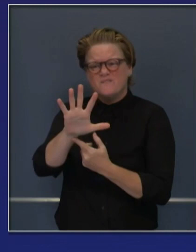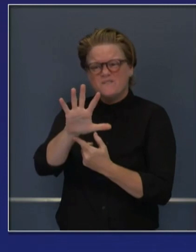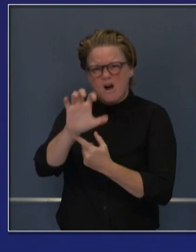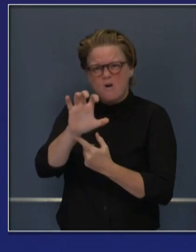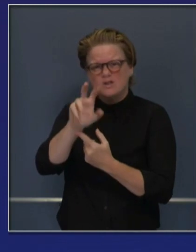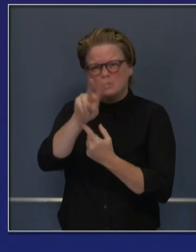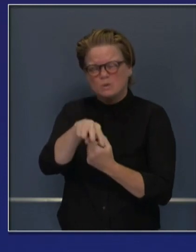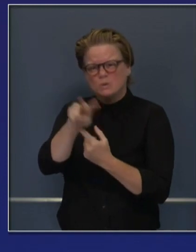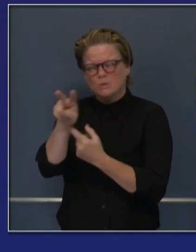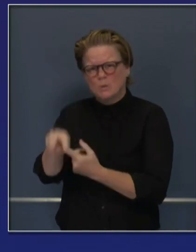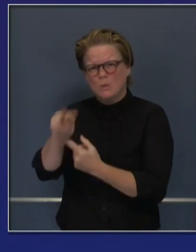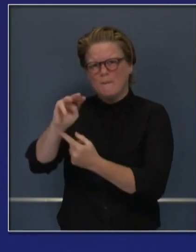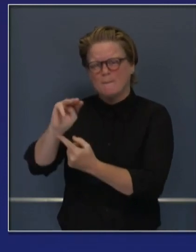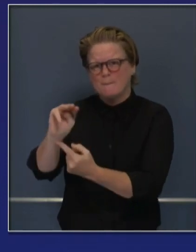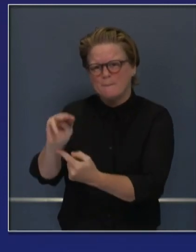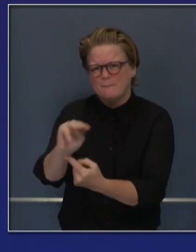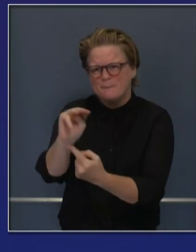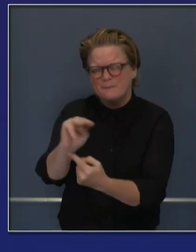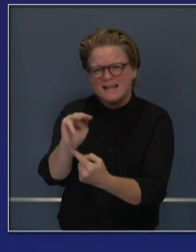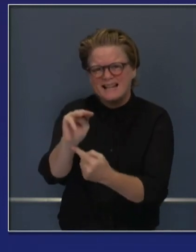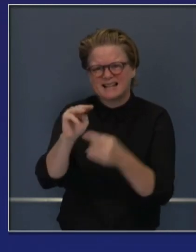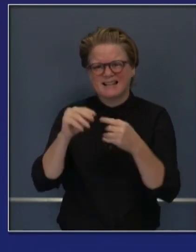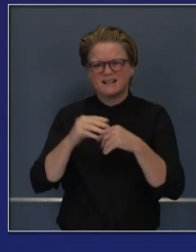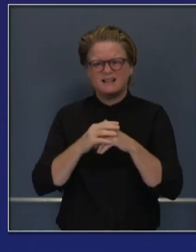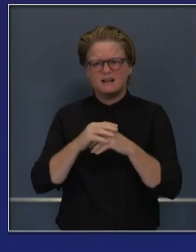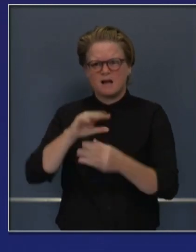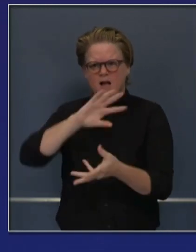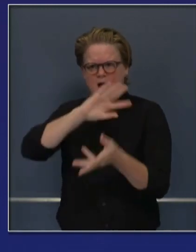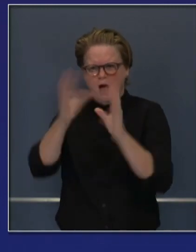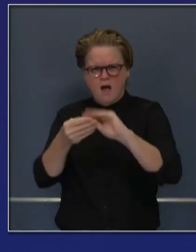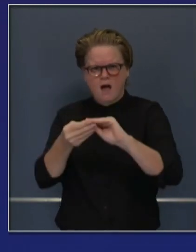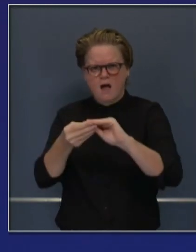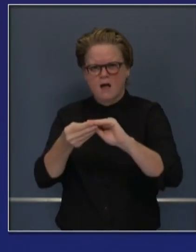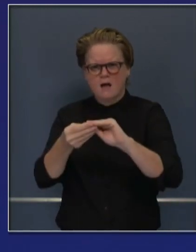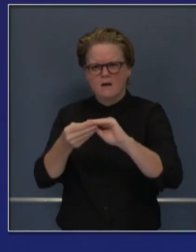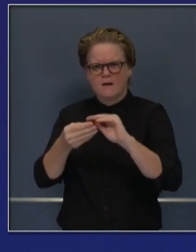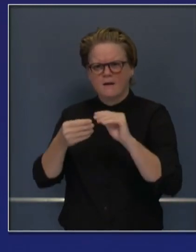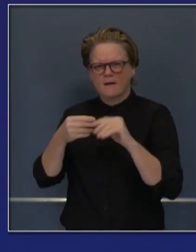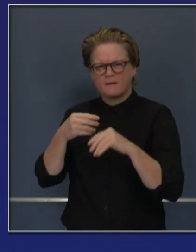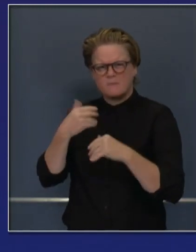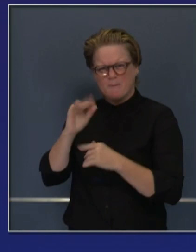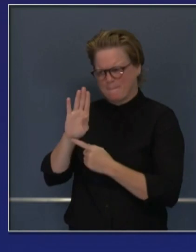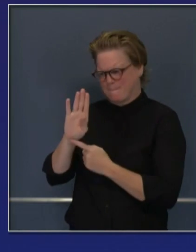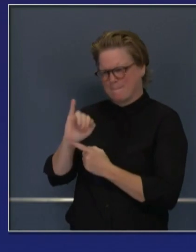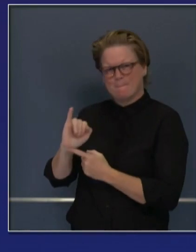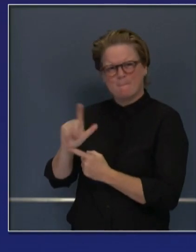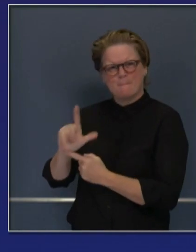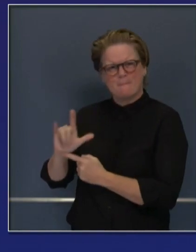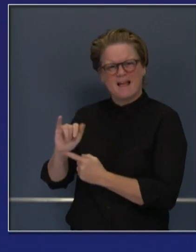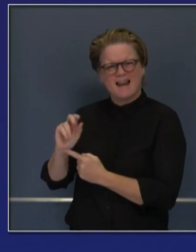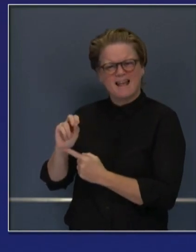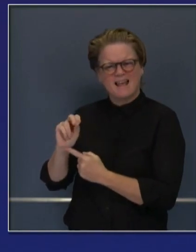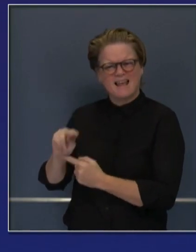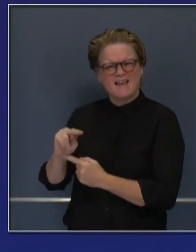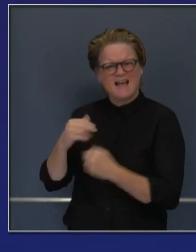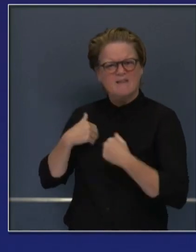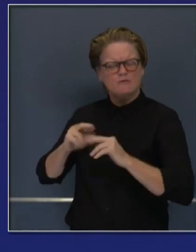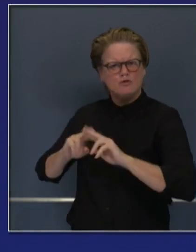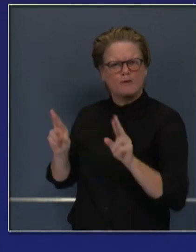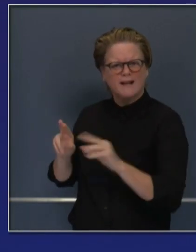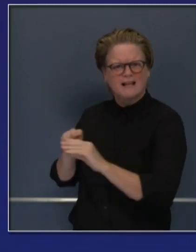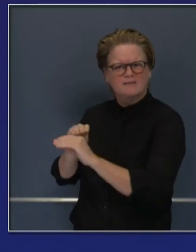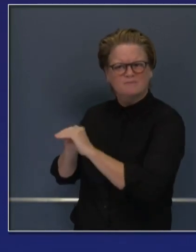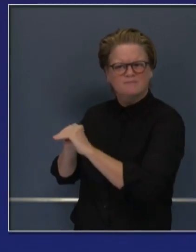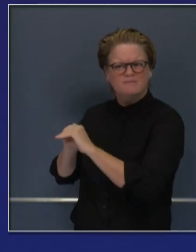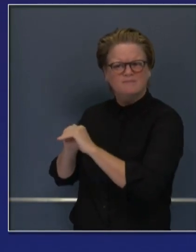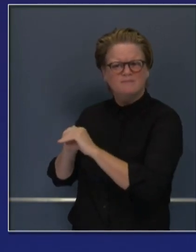522 million masks total, over 500 million masks now are in inventory if you include surgical mask